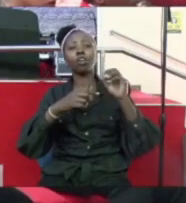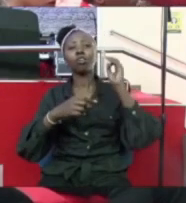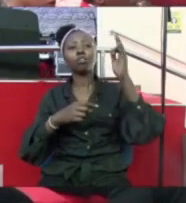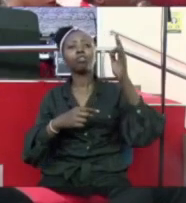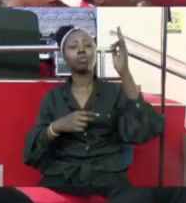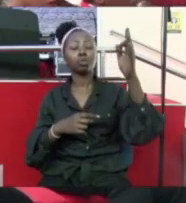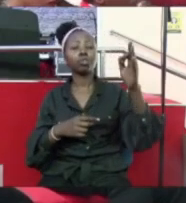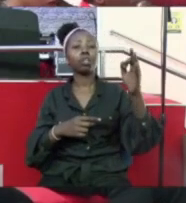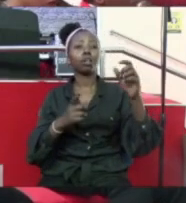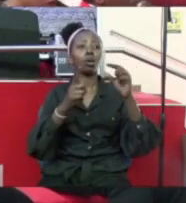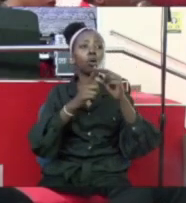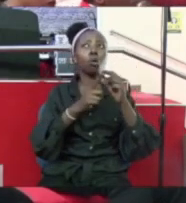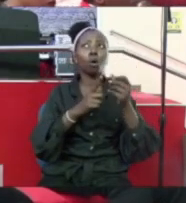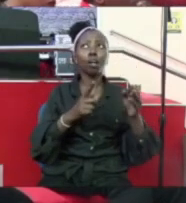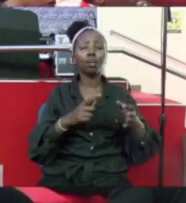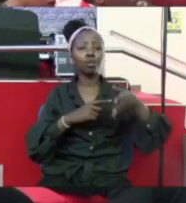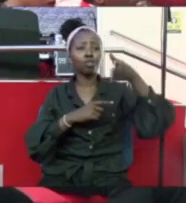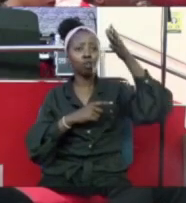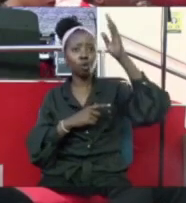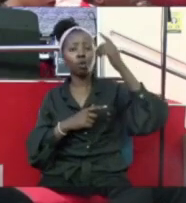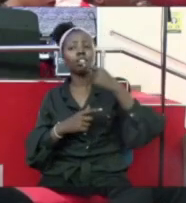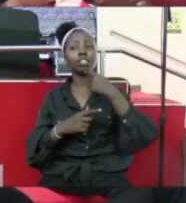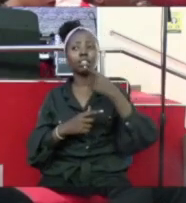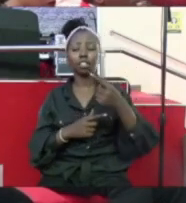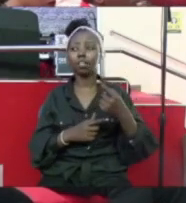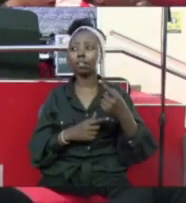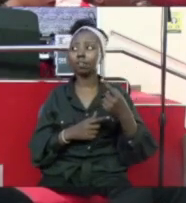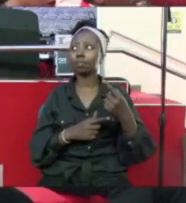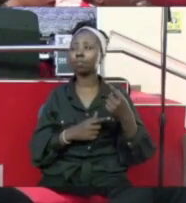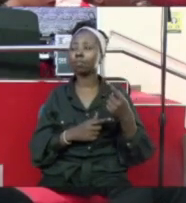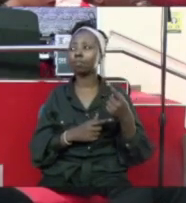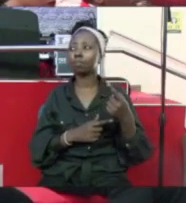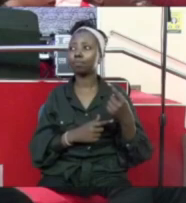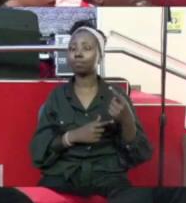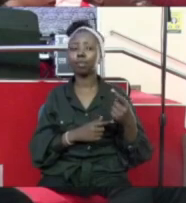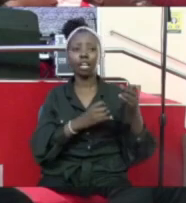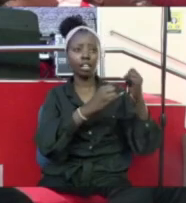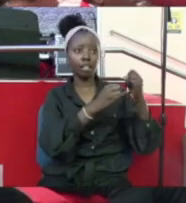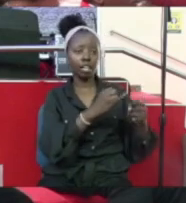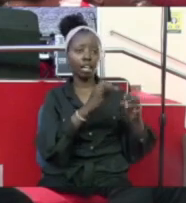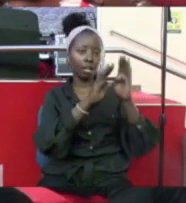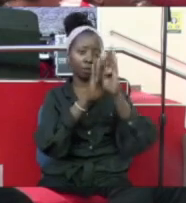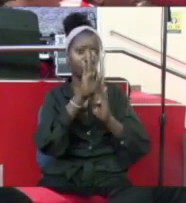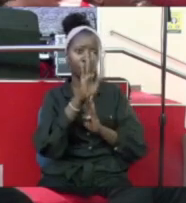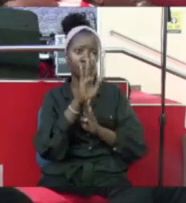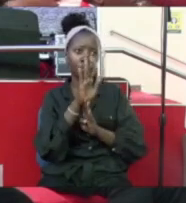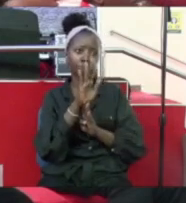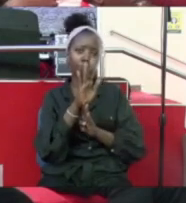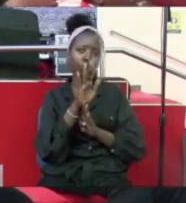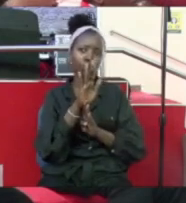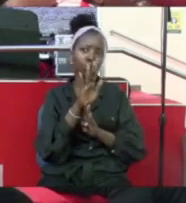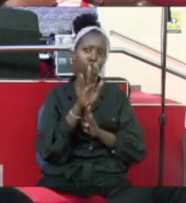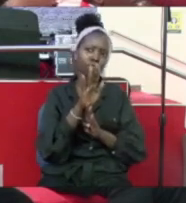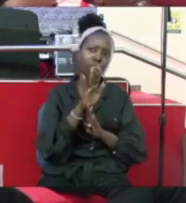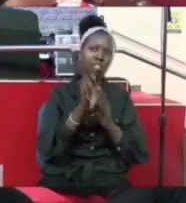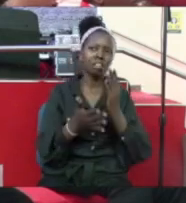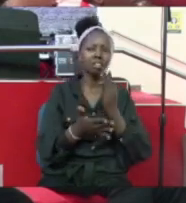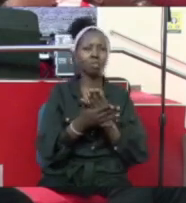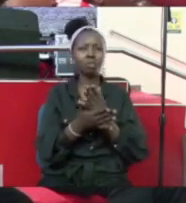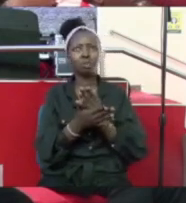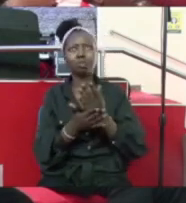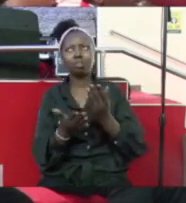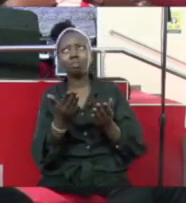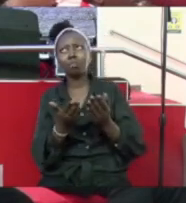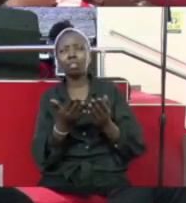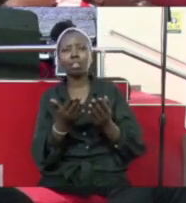fact, the word of God in Revelation 14:13, Ufunuo 14:13, though it's usually spoken most of the time when